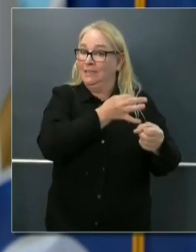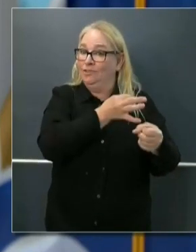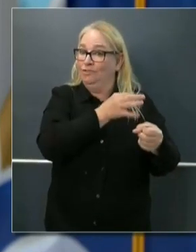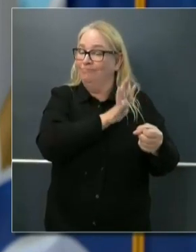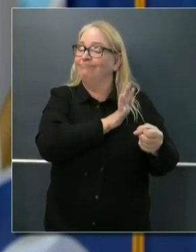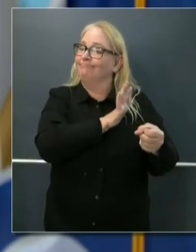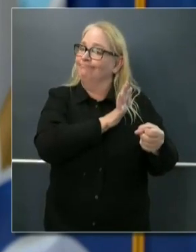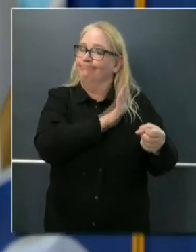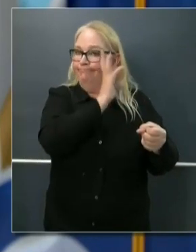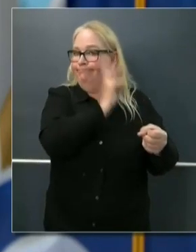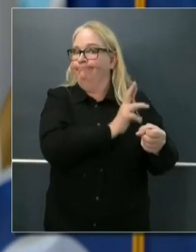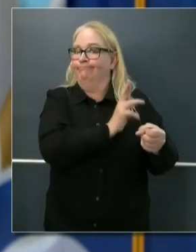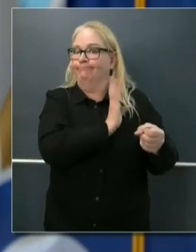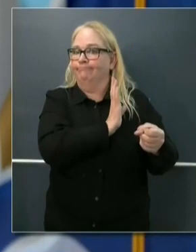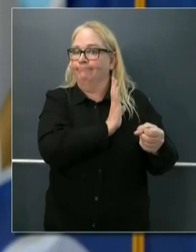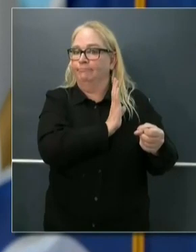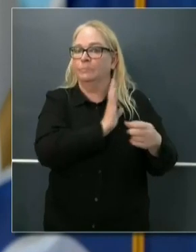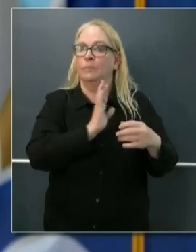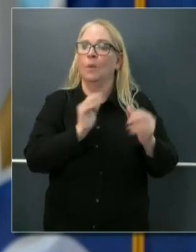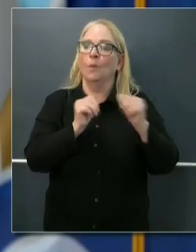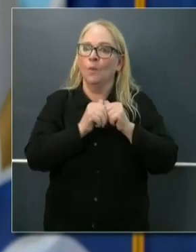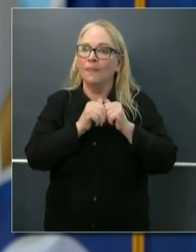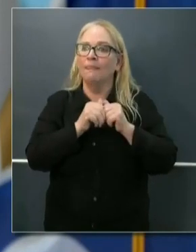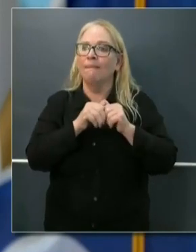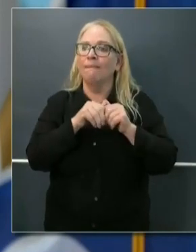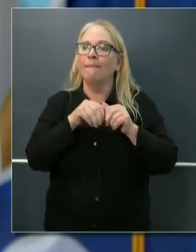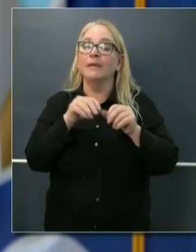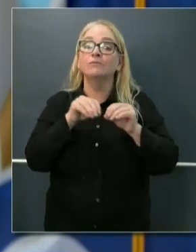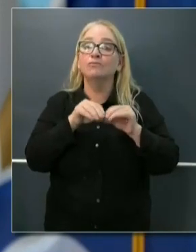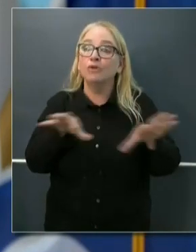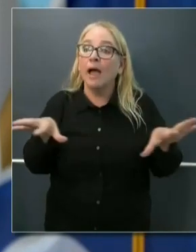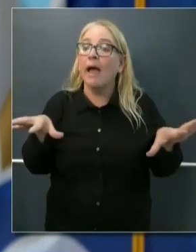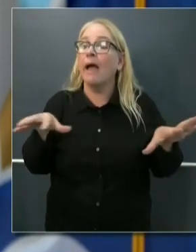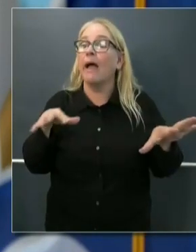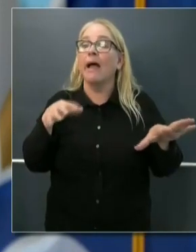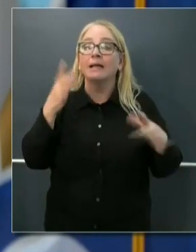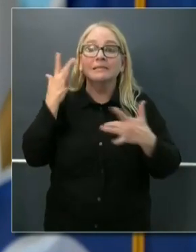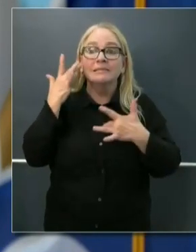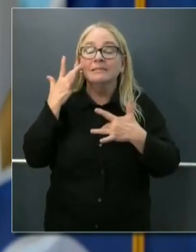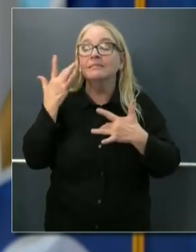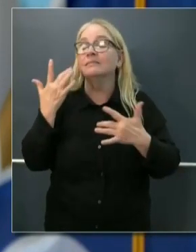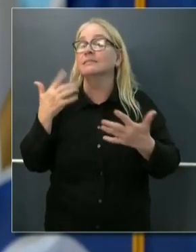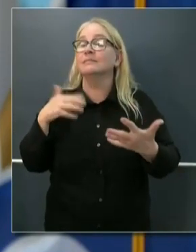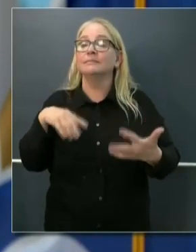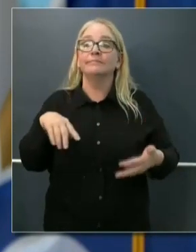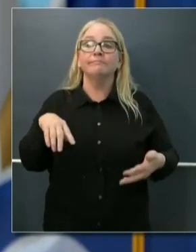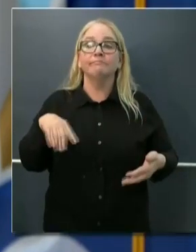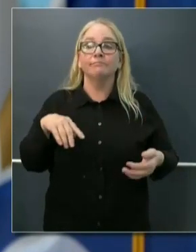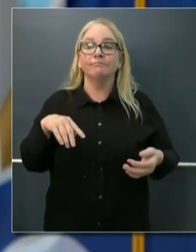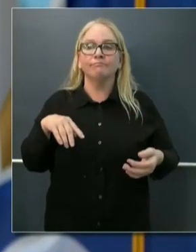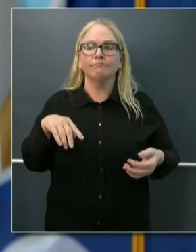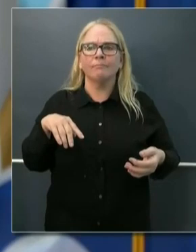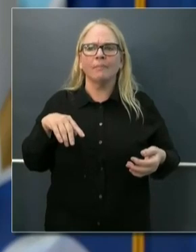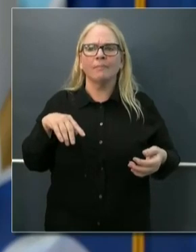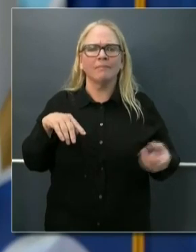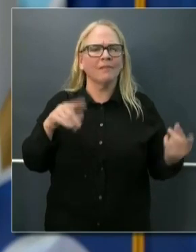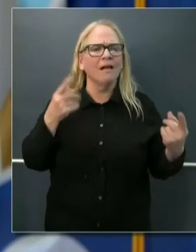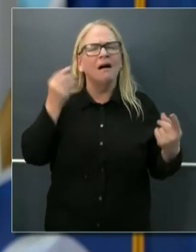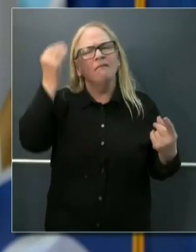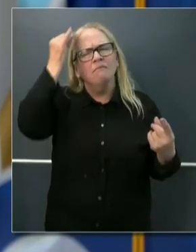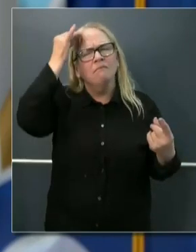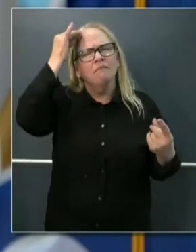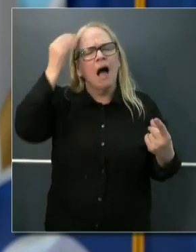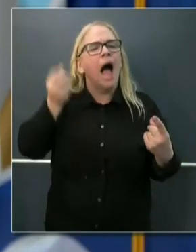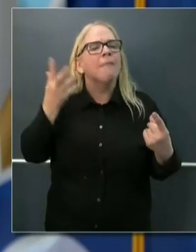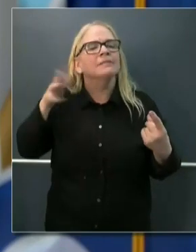the perspective of the spread of the virus, not only from the perspective of the number of deaths and